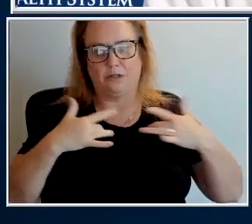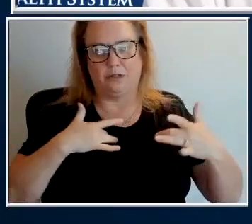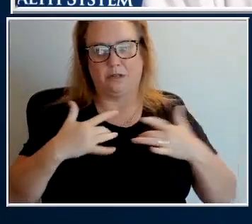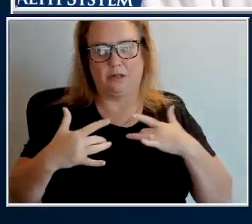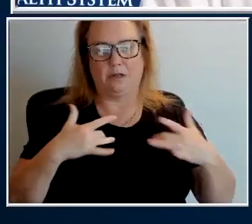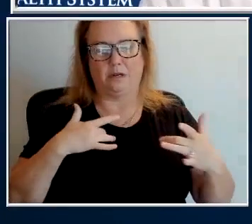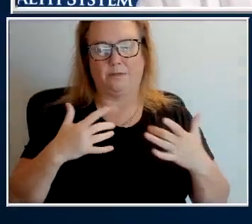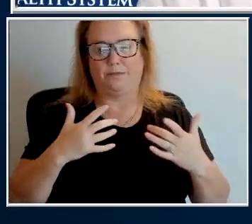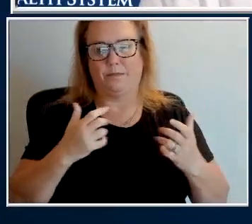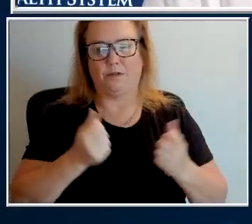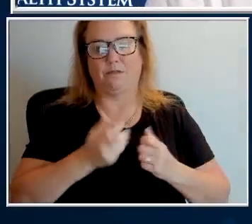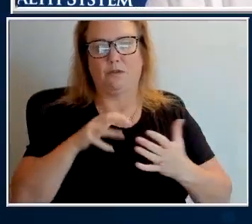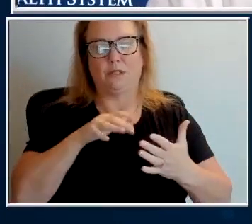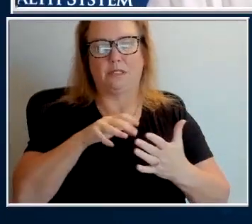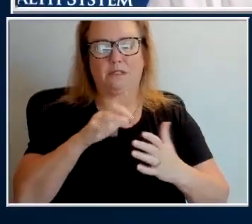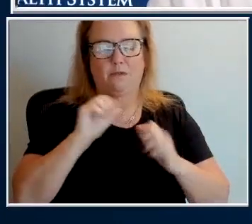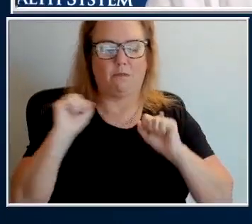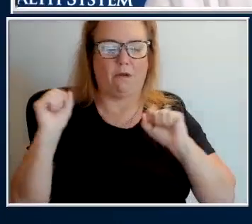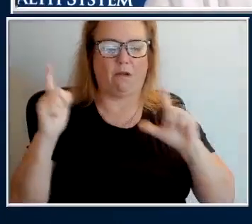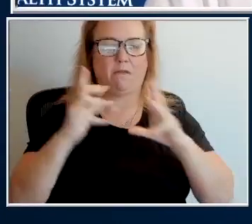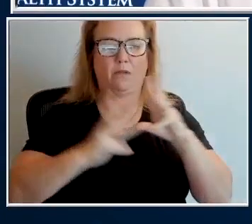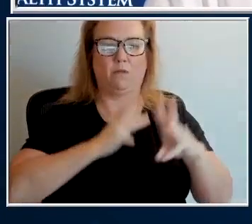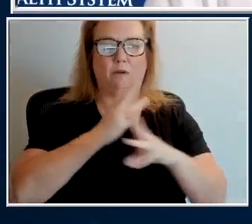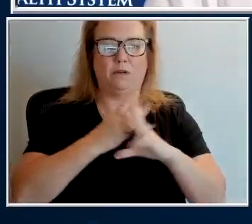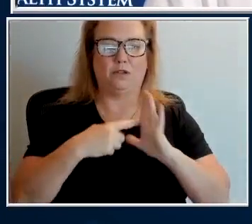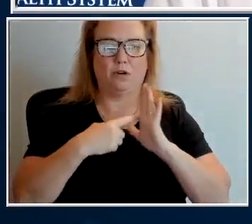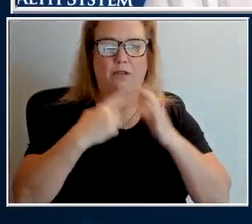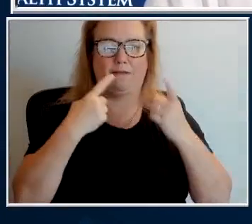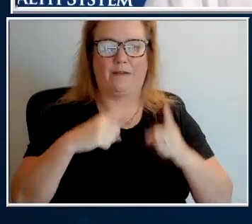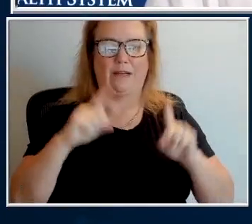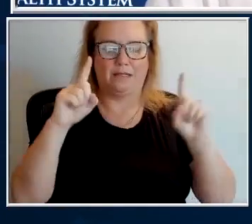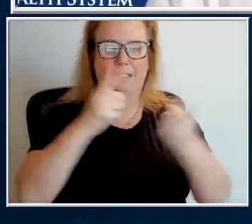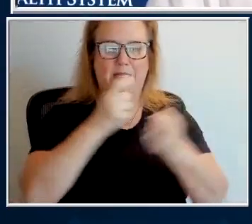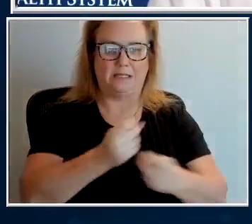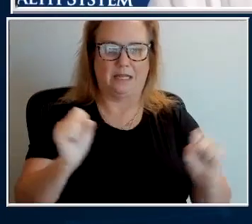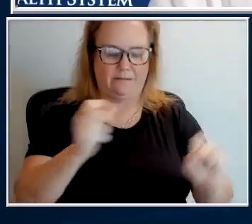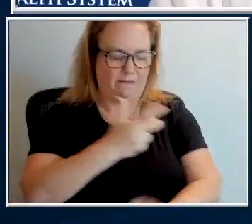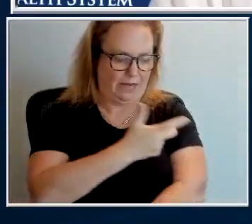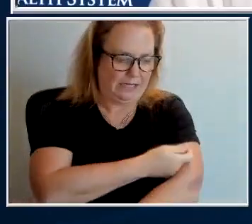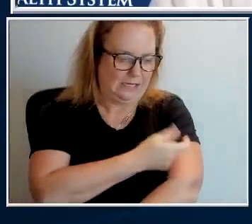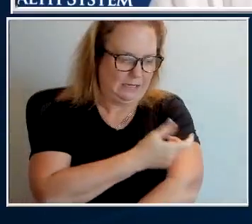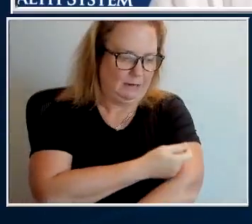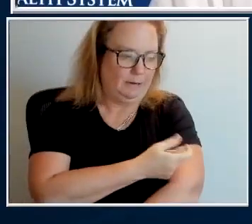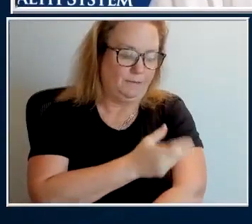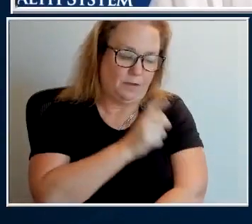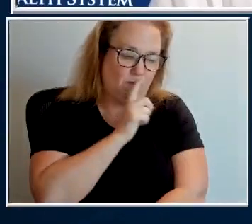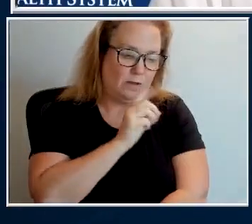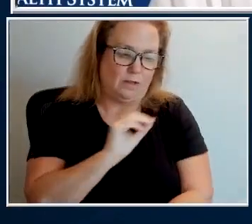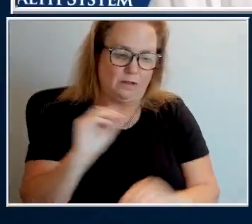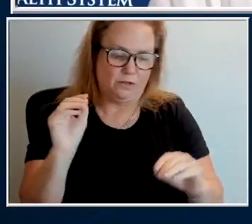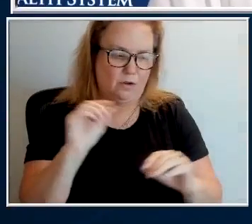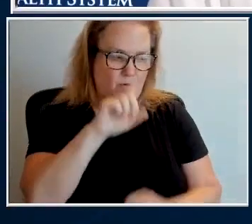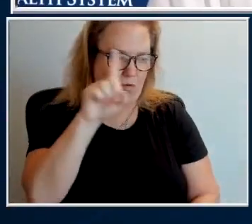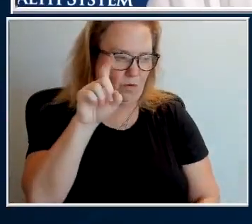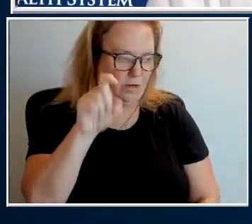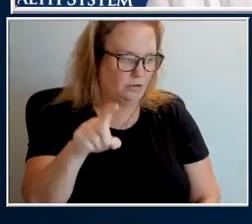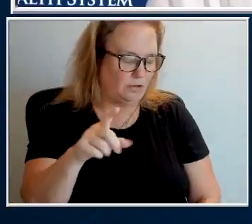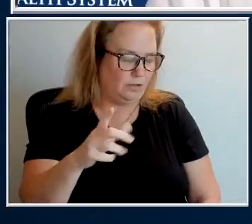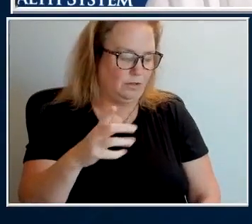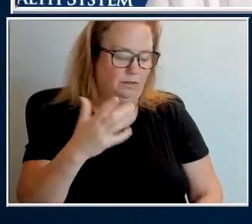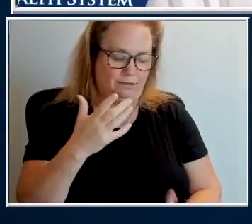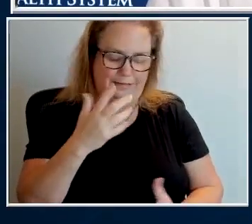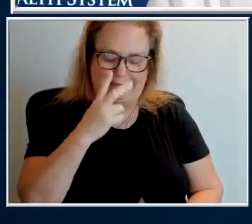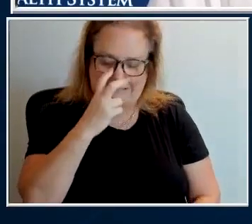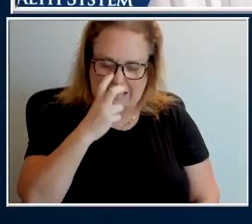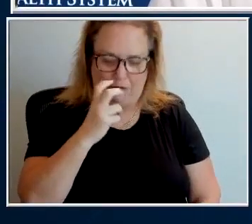there's multiple studies now from all across the world showing the effectiveness and the safety of the vaccine. There really is no question left to doubt anymore. If